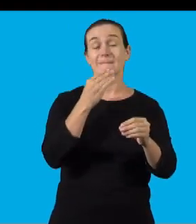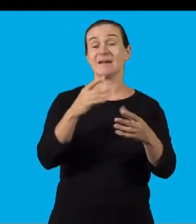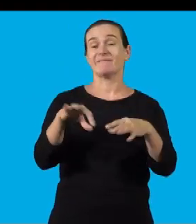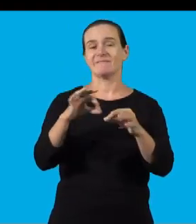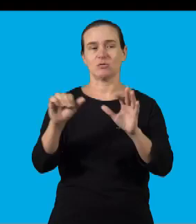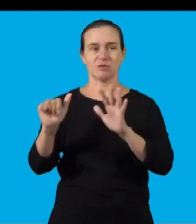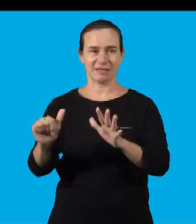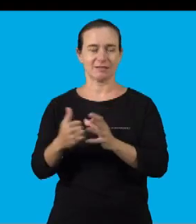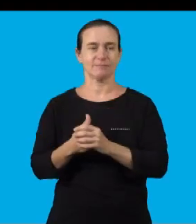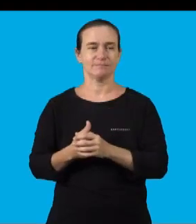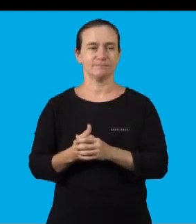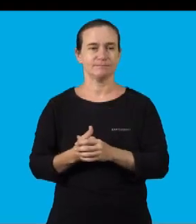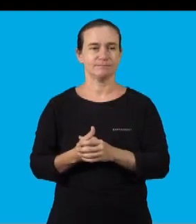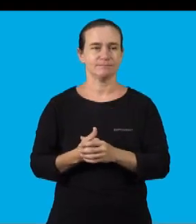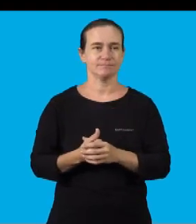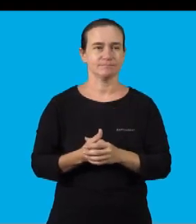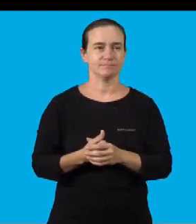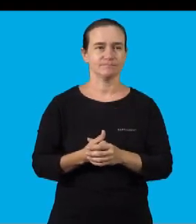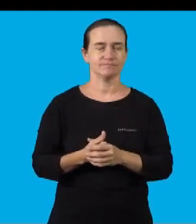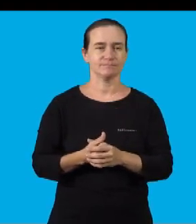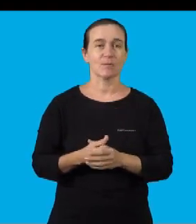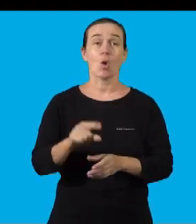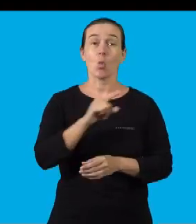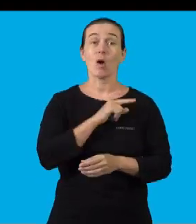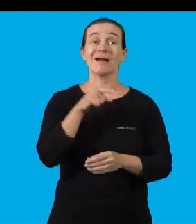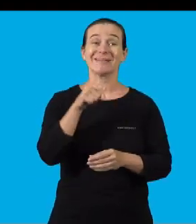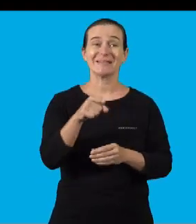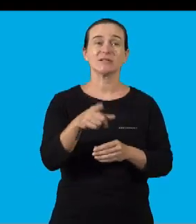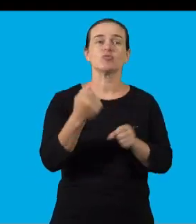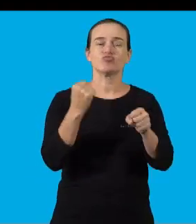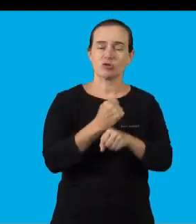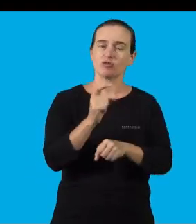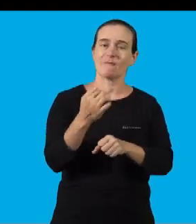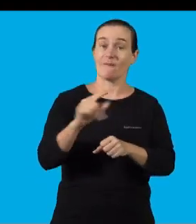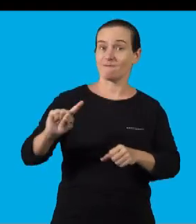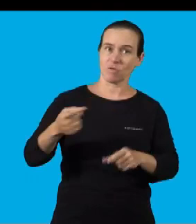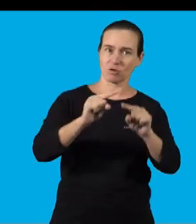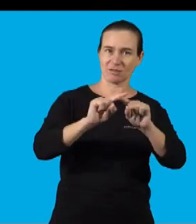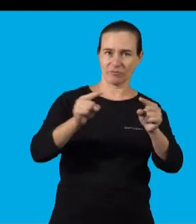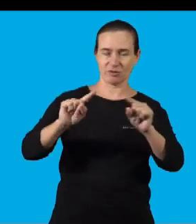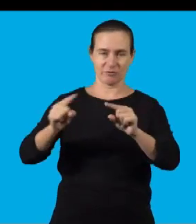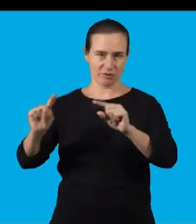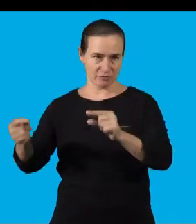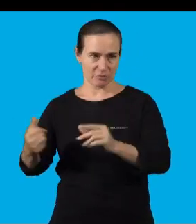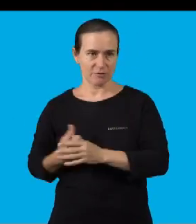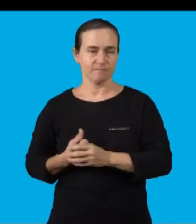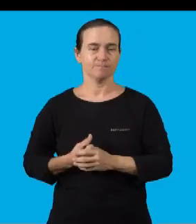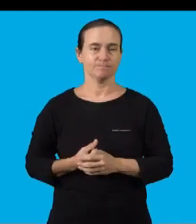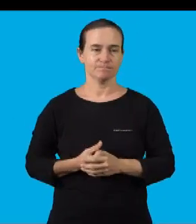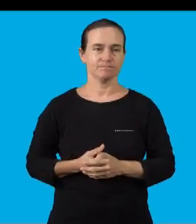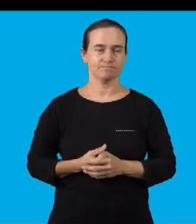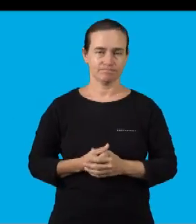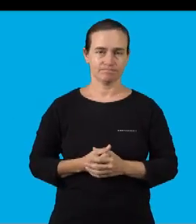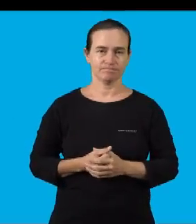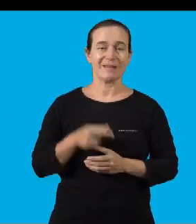have been told that this is the general term of the first differences. So we are able to get those values there. That is going to